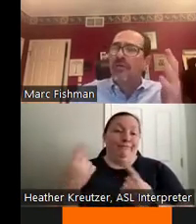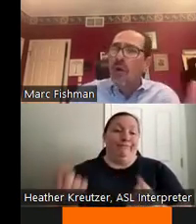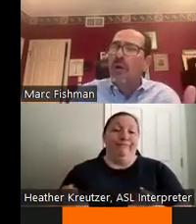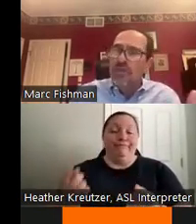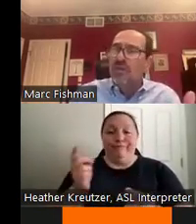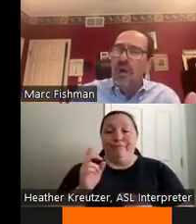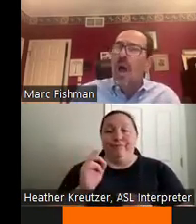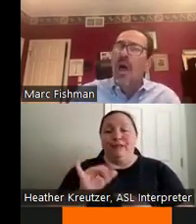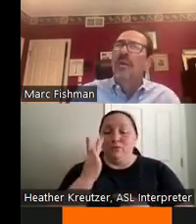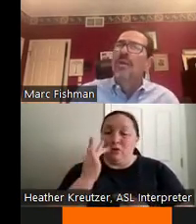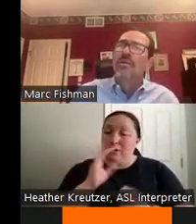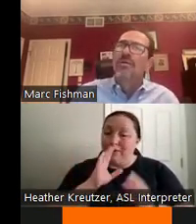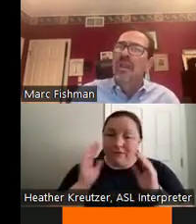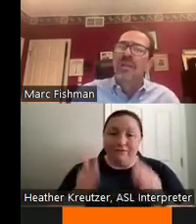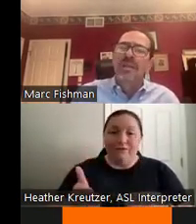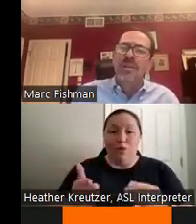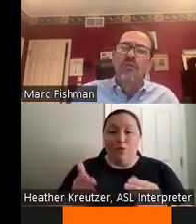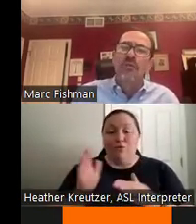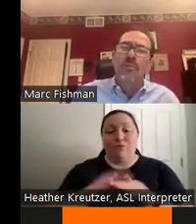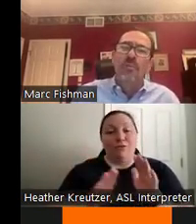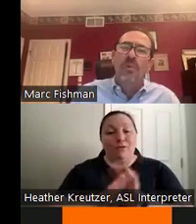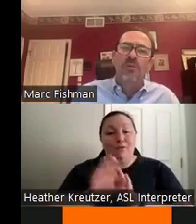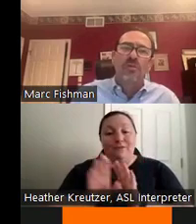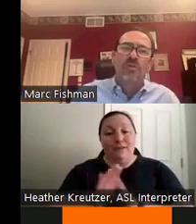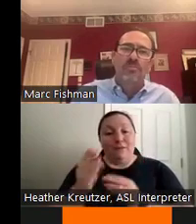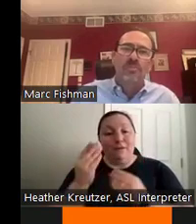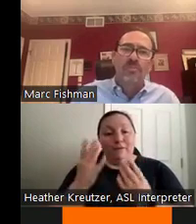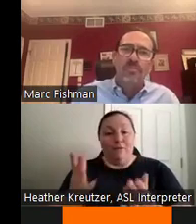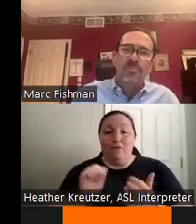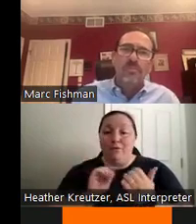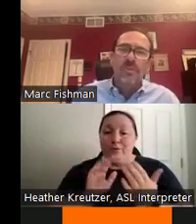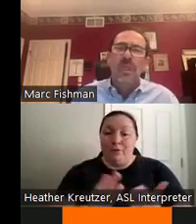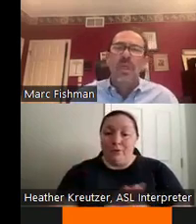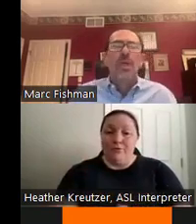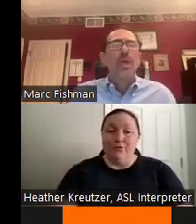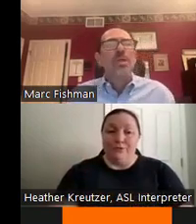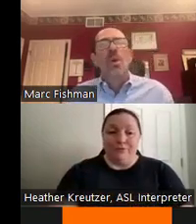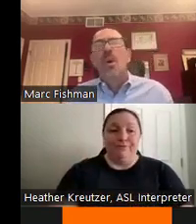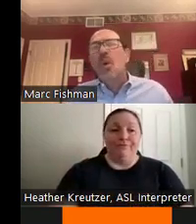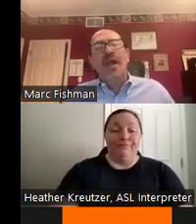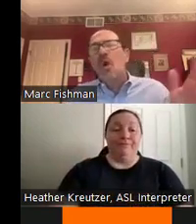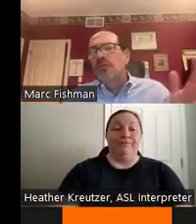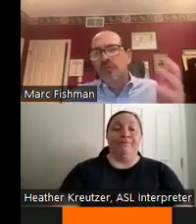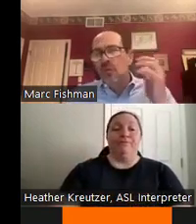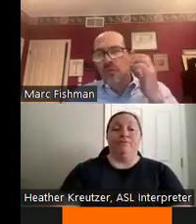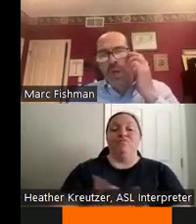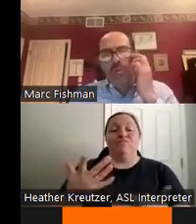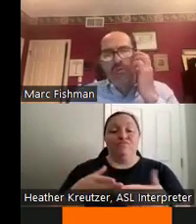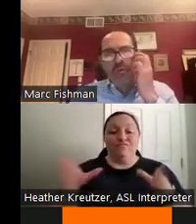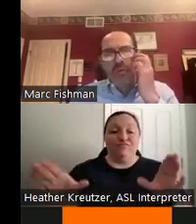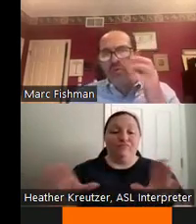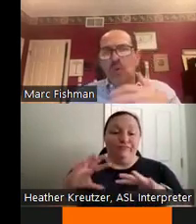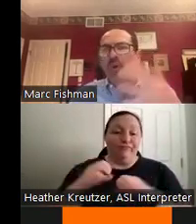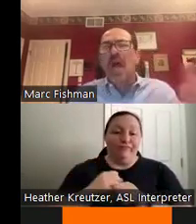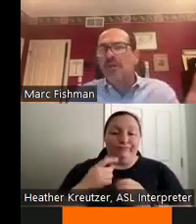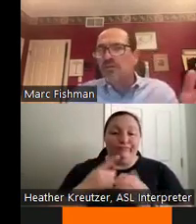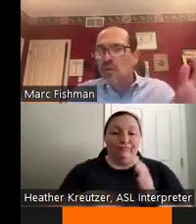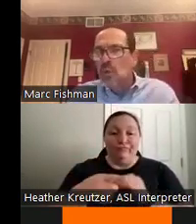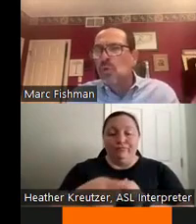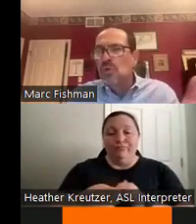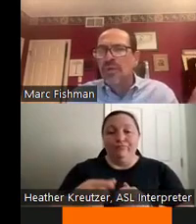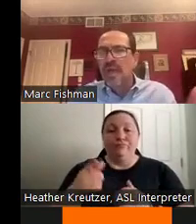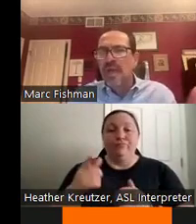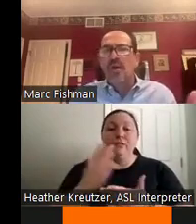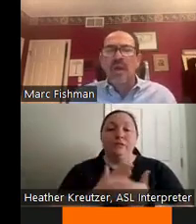to focus on developmentally informed approaches. So a quick overview for those of you who are kind